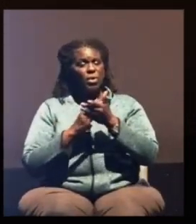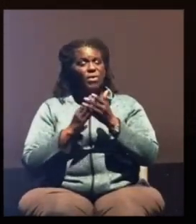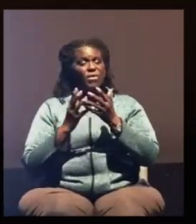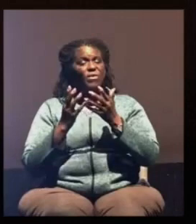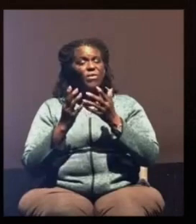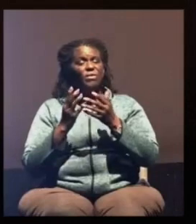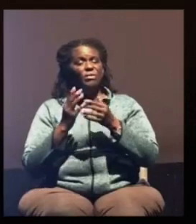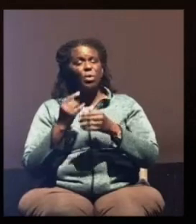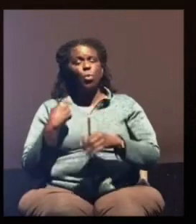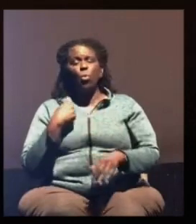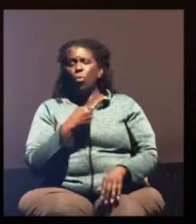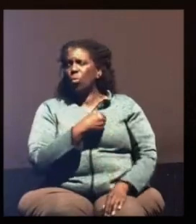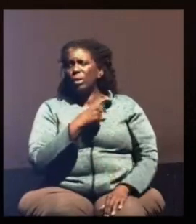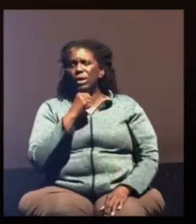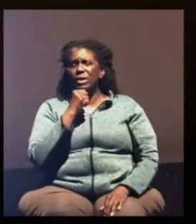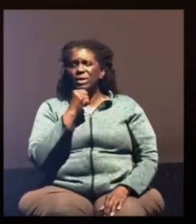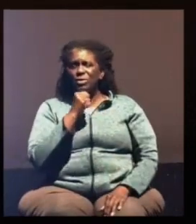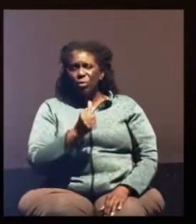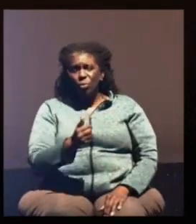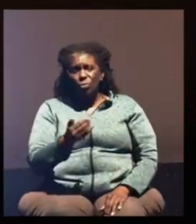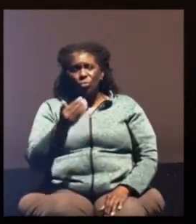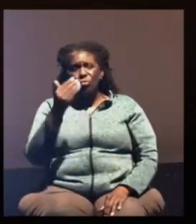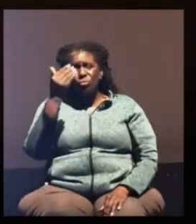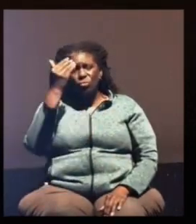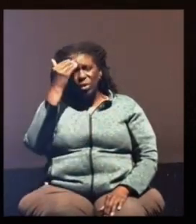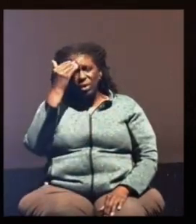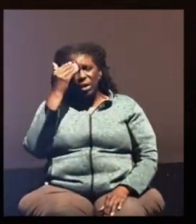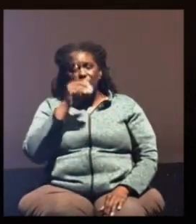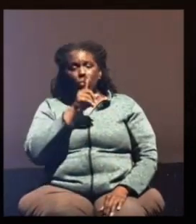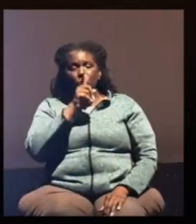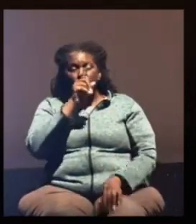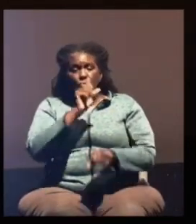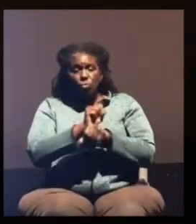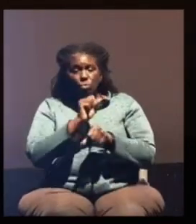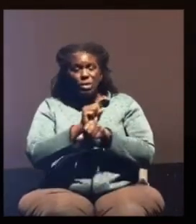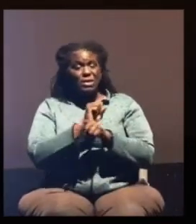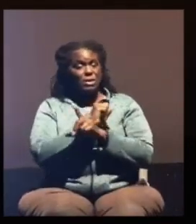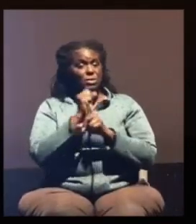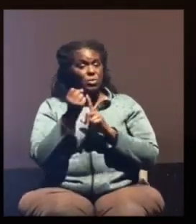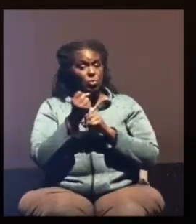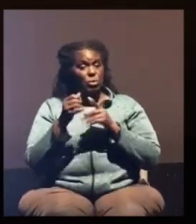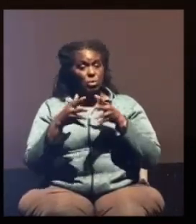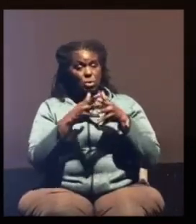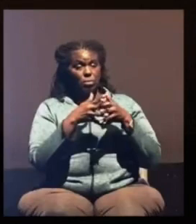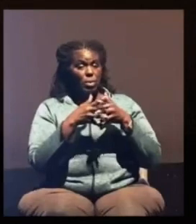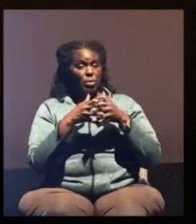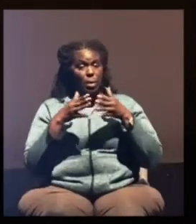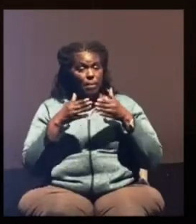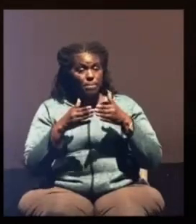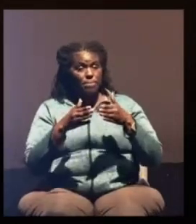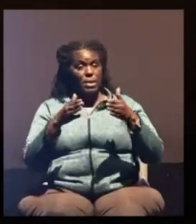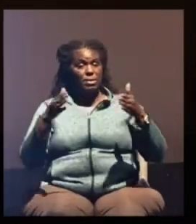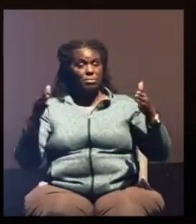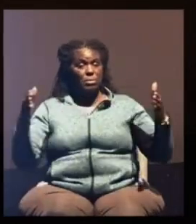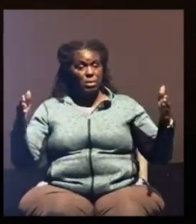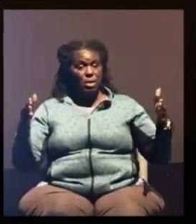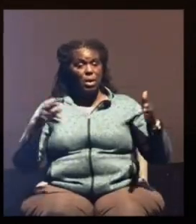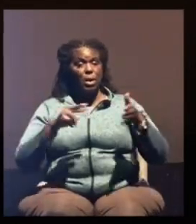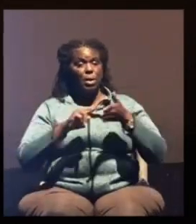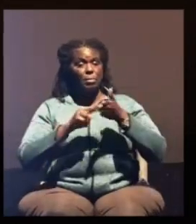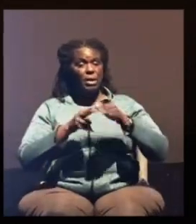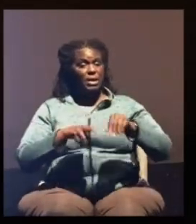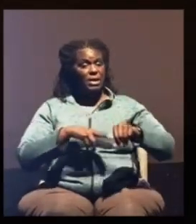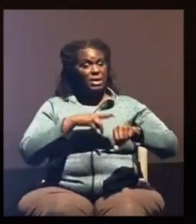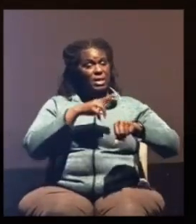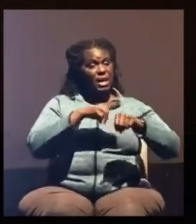to recognize what the actual situation of the American public is, by which I mean there are national